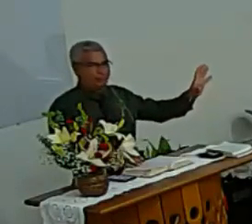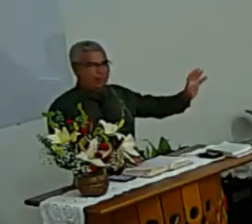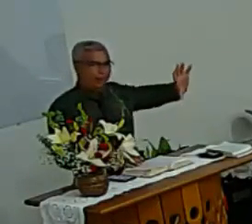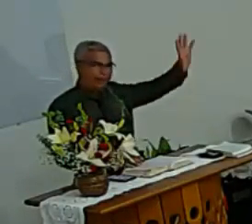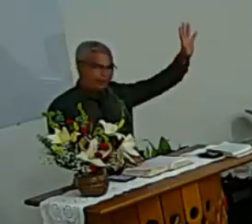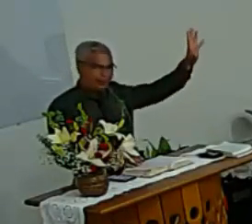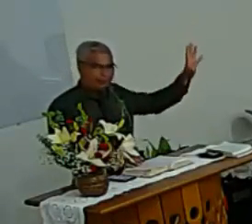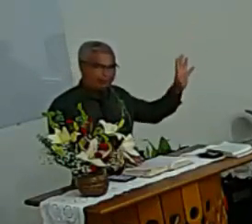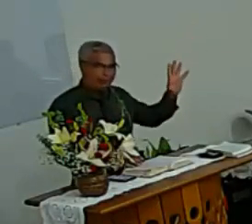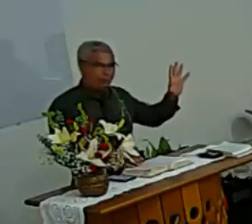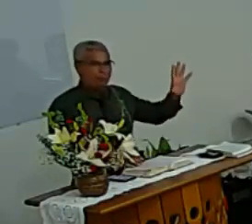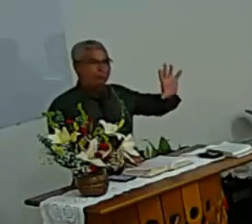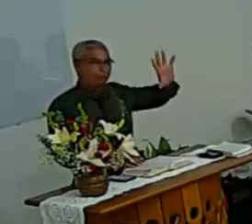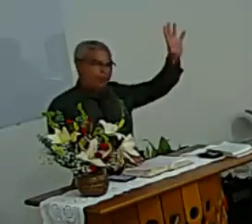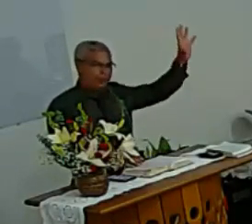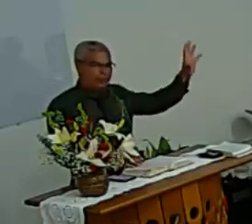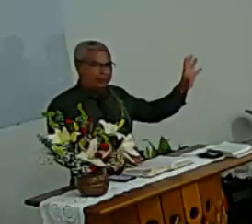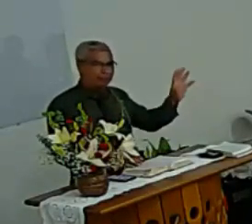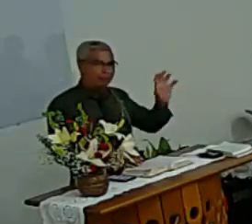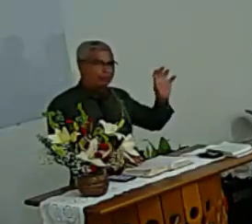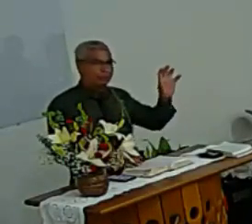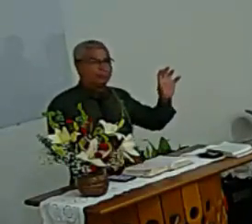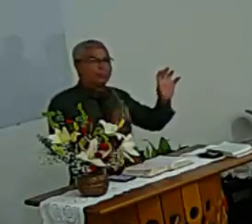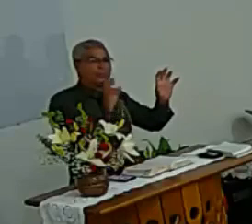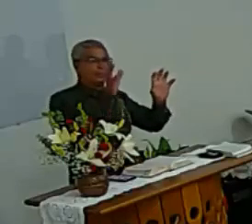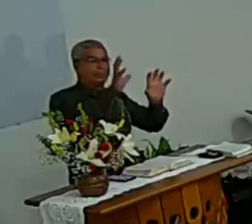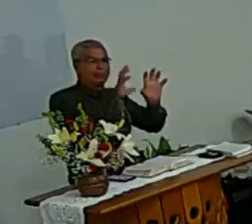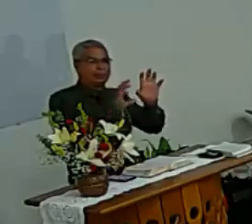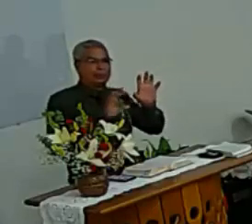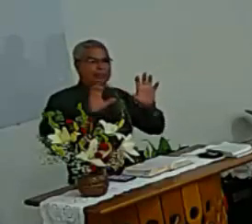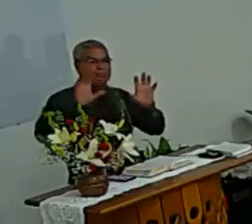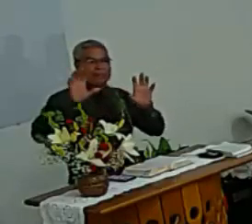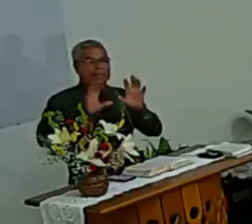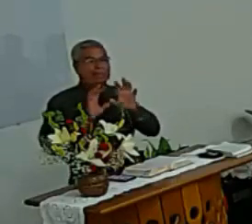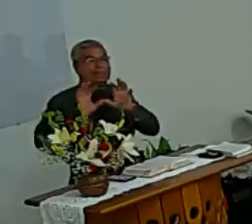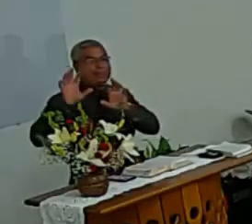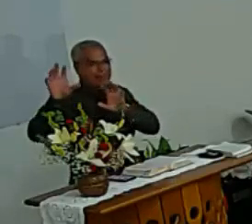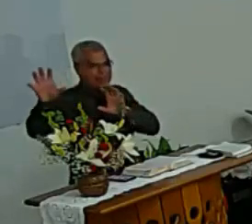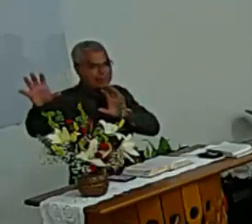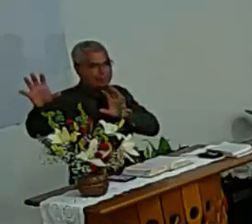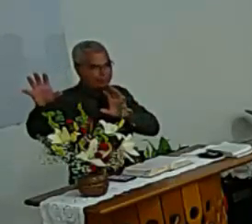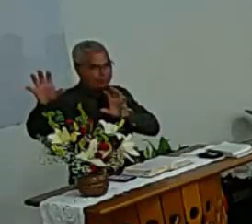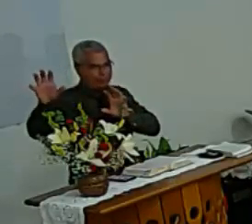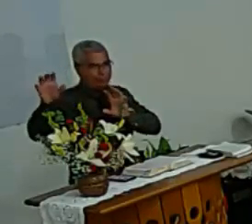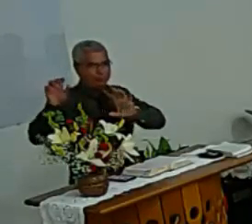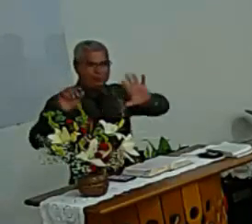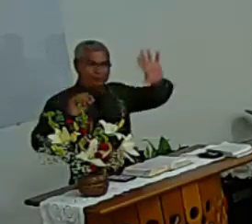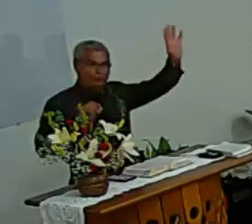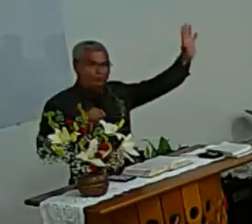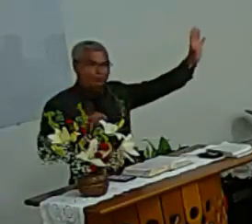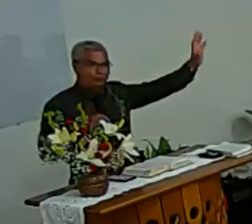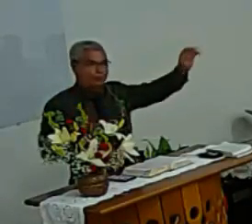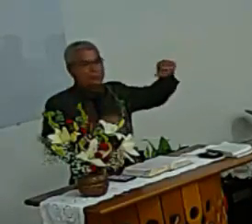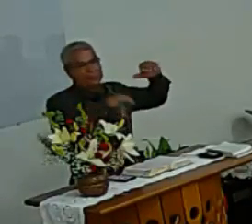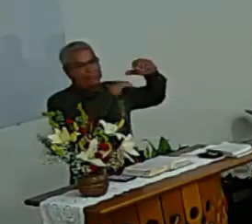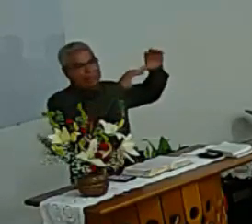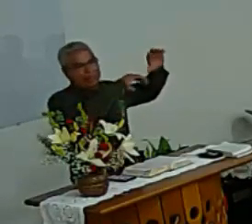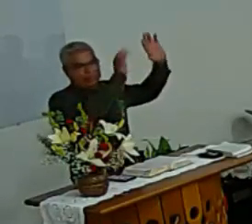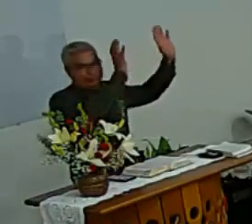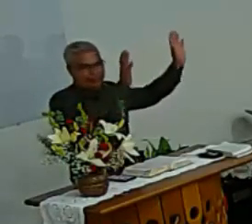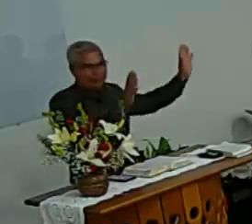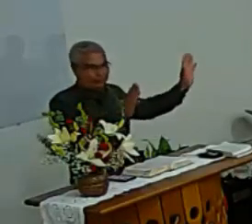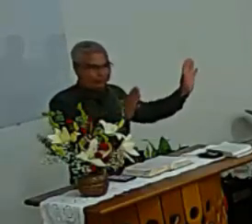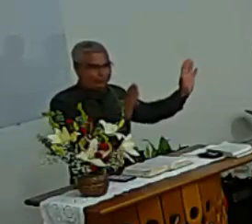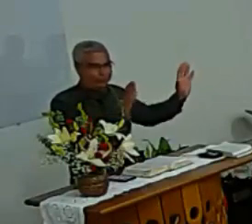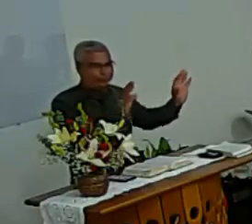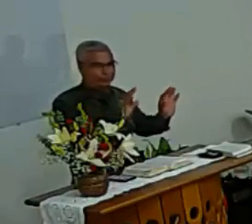landowner, the vineyard was ready, the project was ready. So he called us to be part